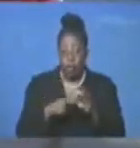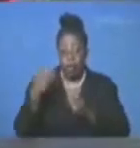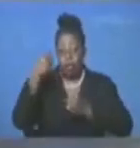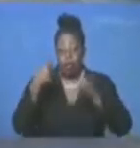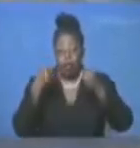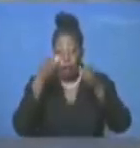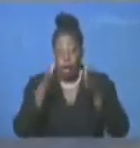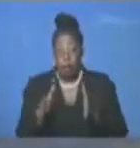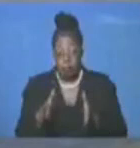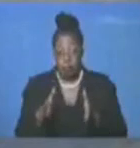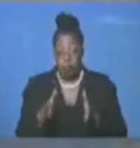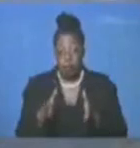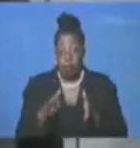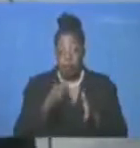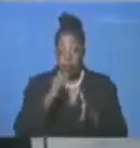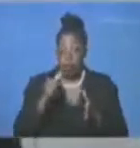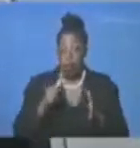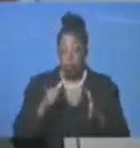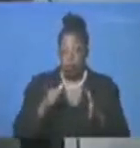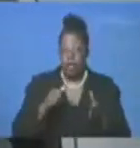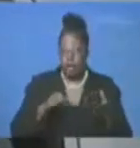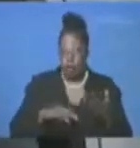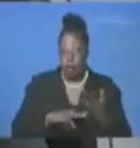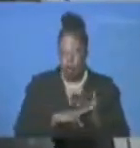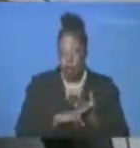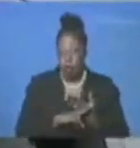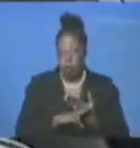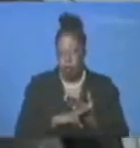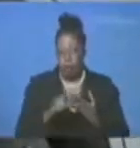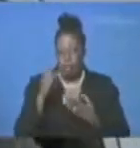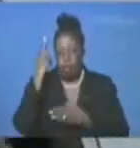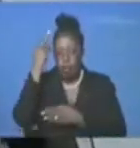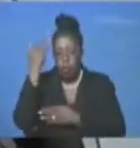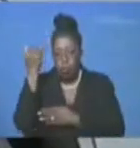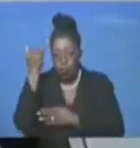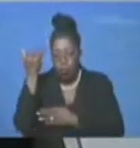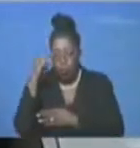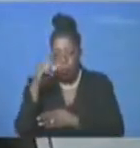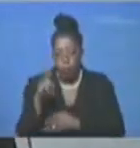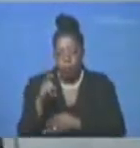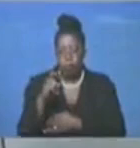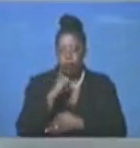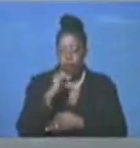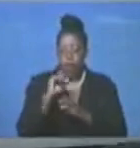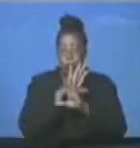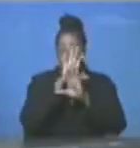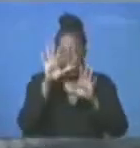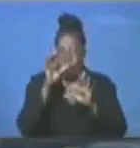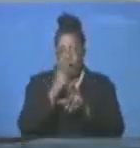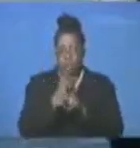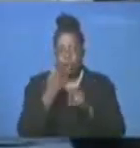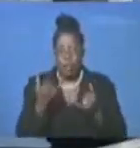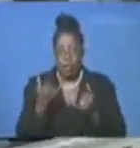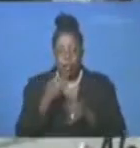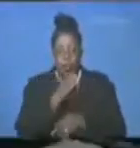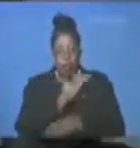driver of the vehicle was unharmed. Meantime, the circumstances surrounding the incident unclear at this time. Police